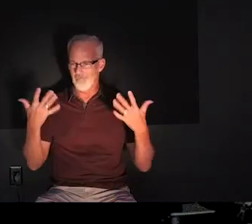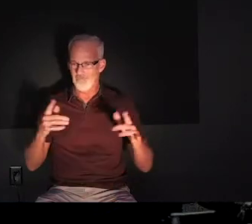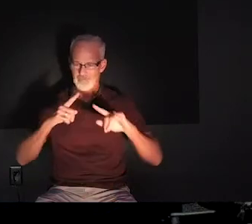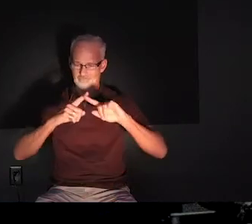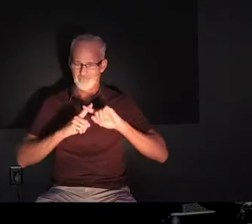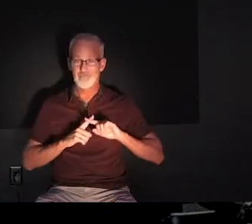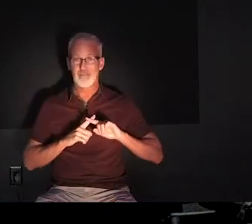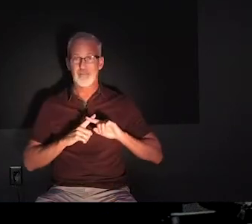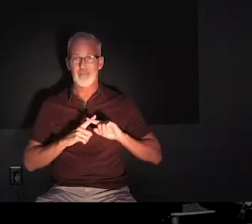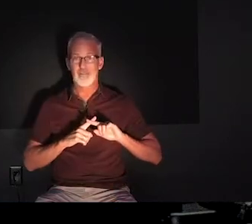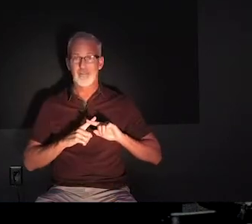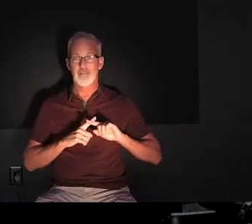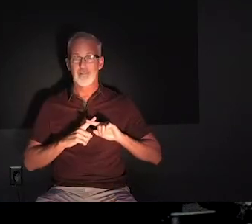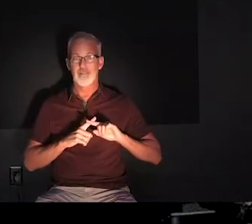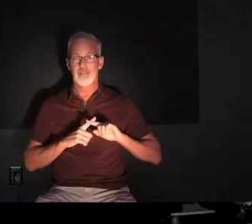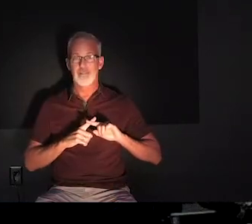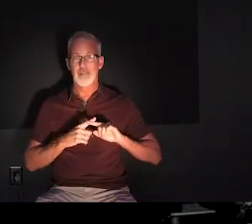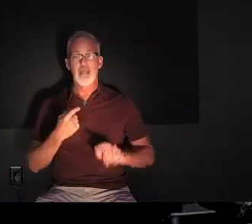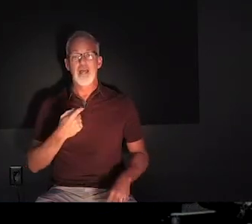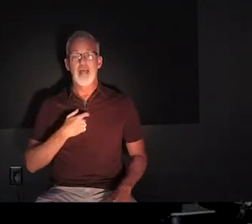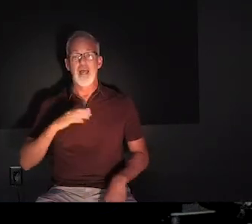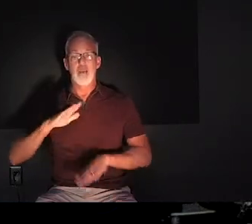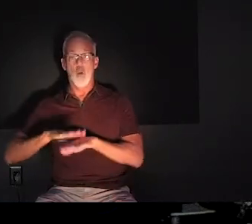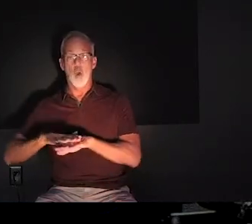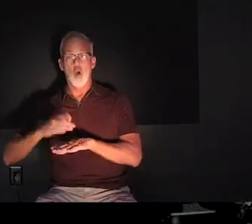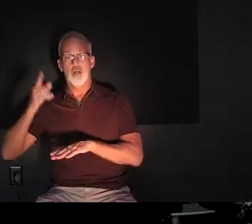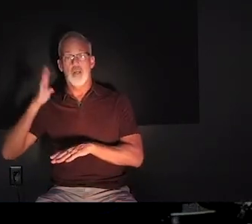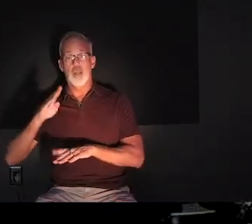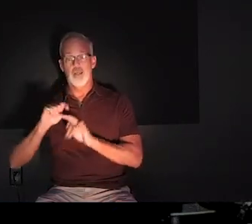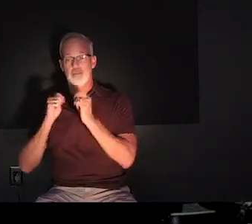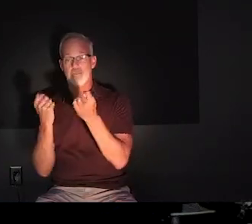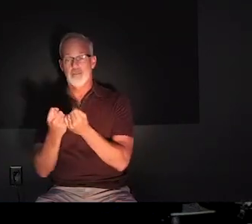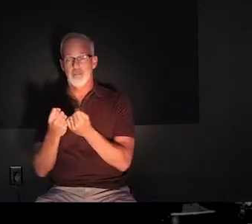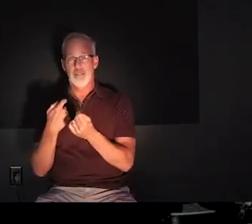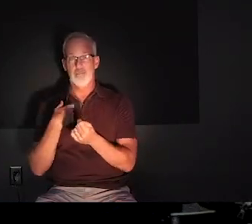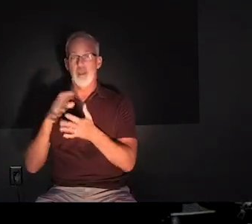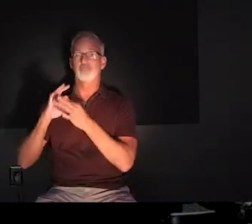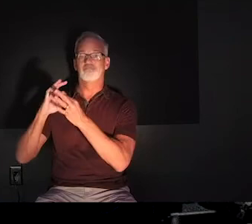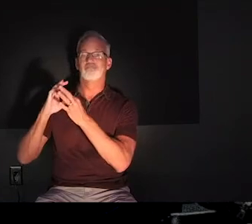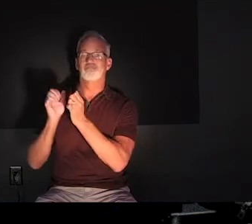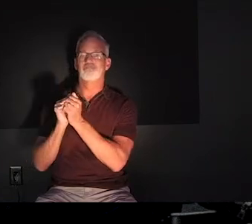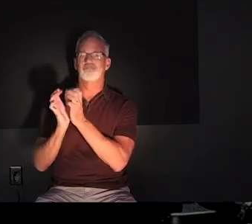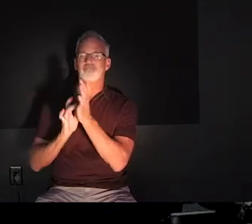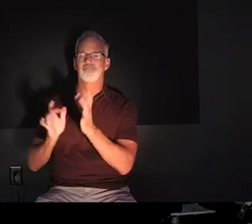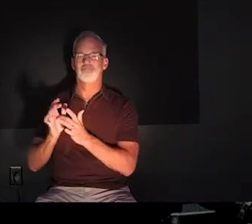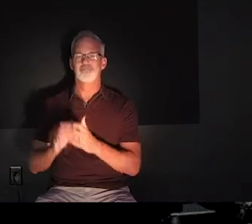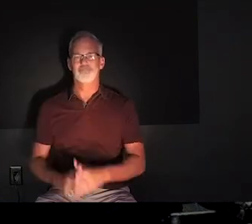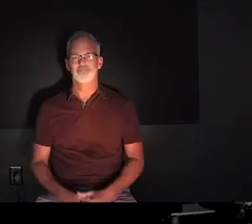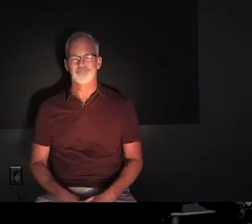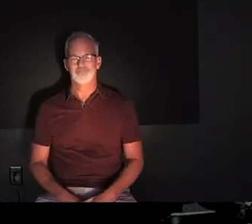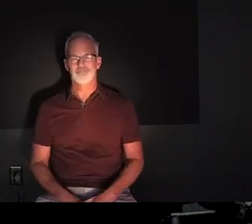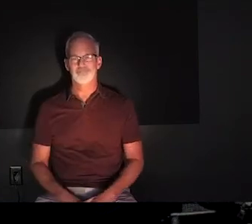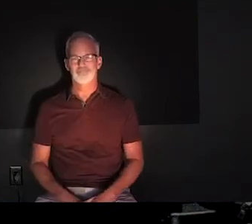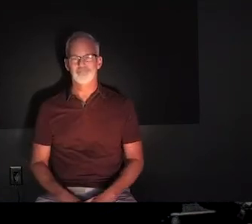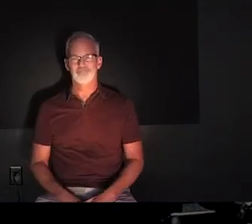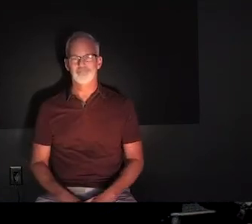Christ. We are saying, "I am on God's team and I identify with Jesus." As a matter of